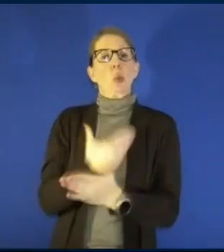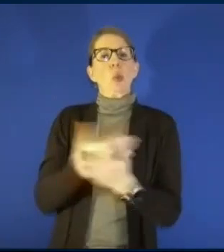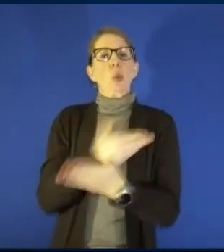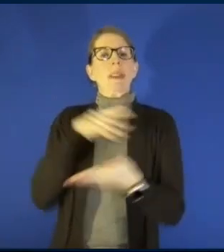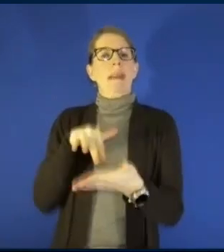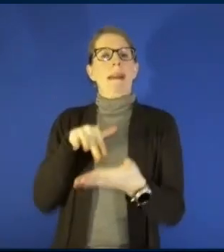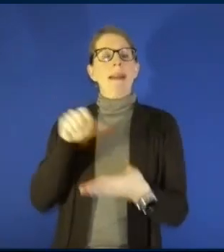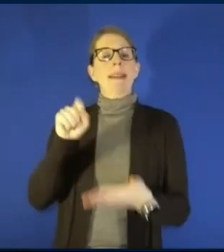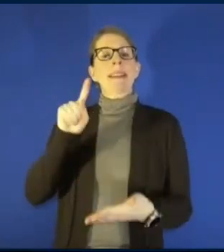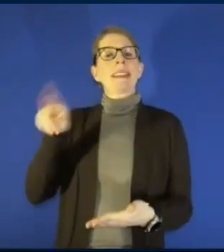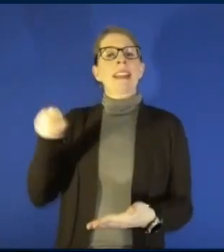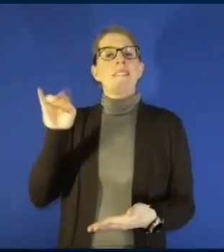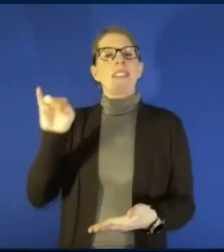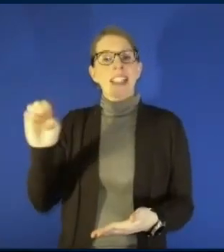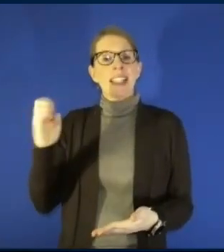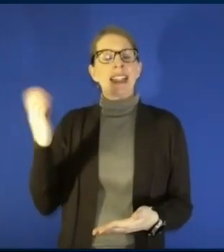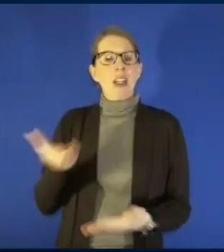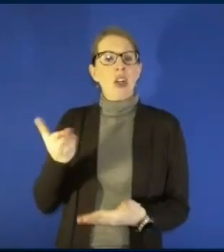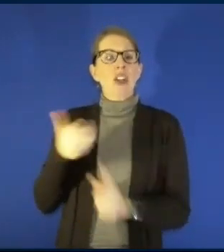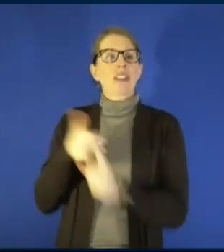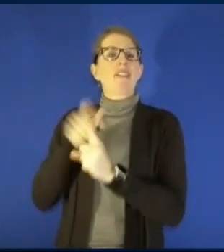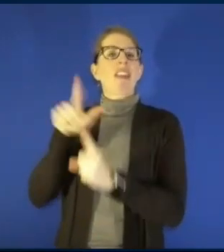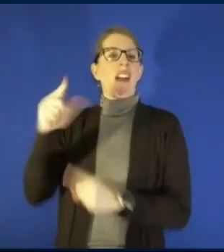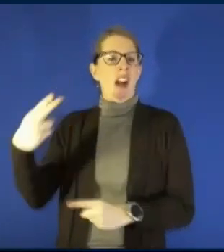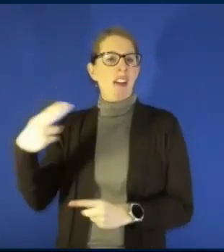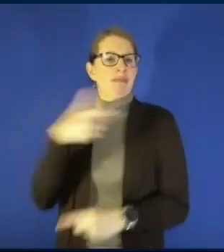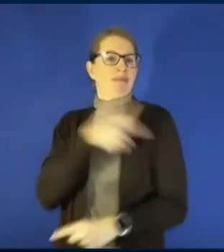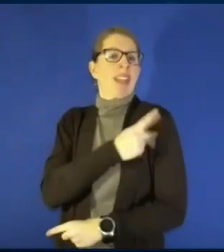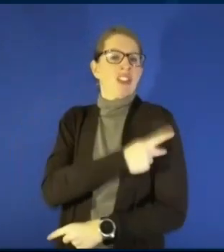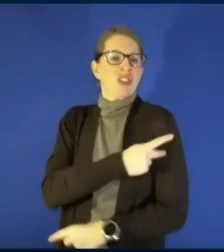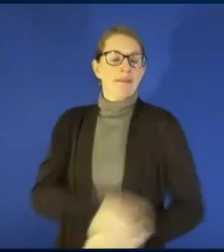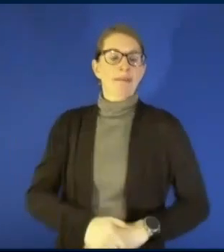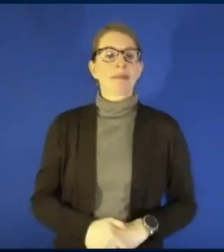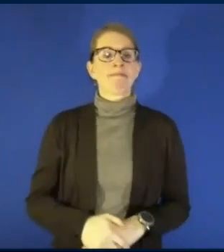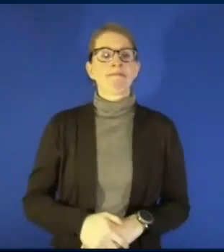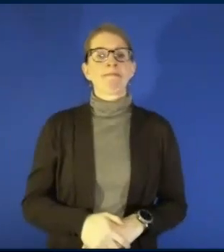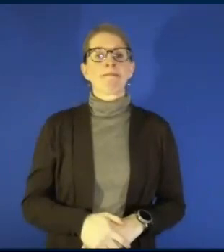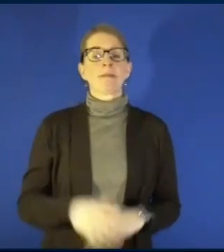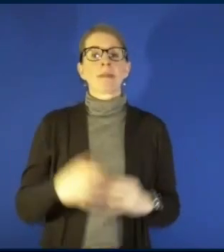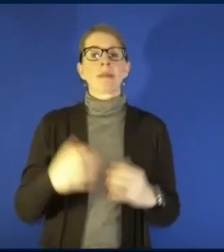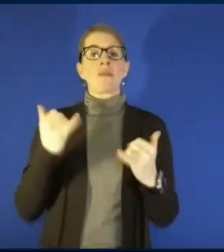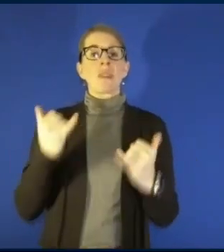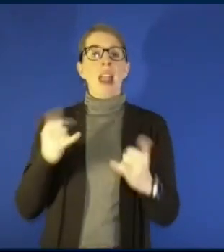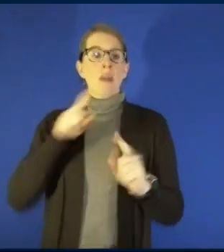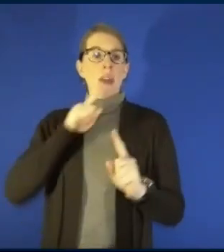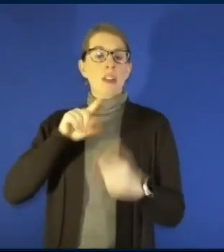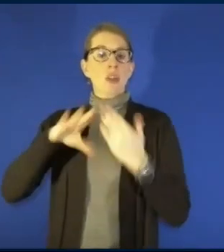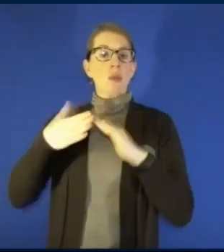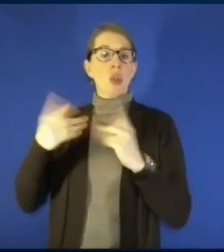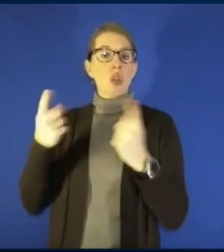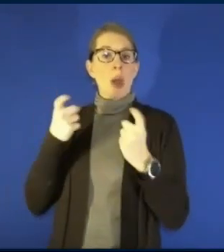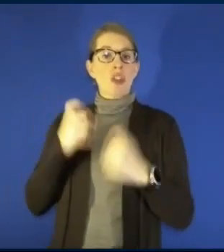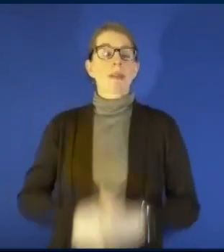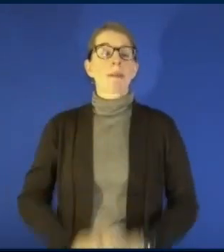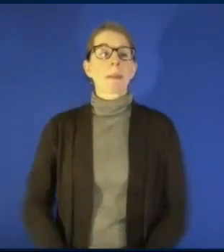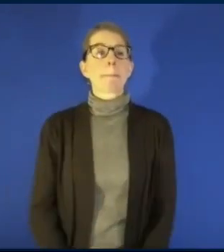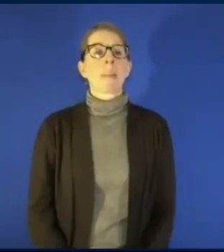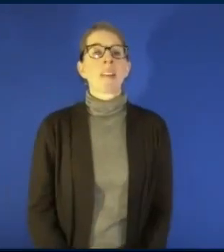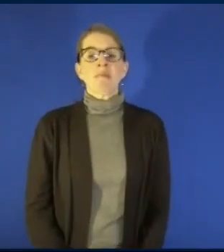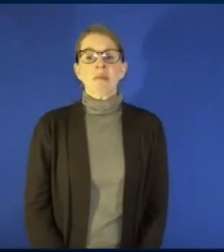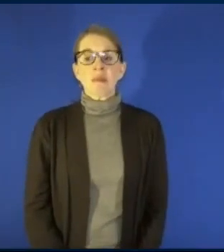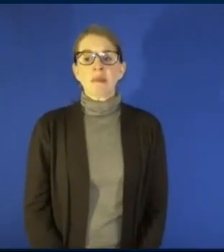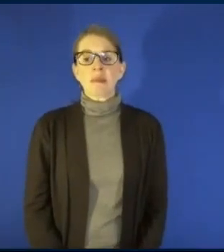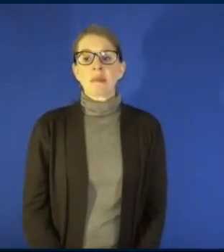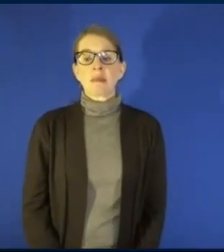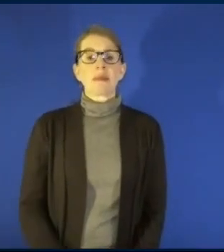line. She's one of our long haulers, and so we're just getting to some community questions right now. So Isaac